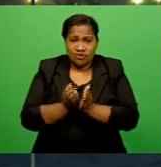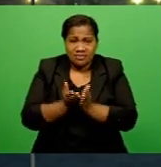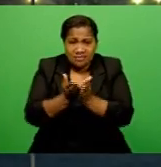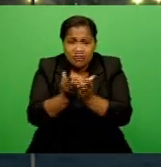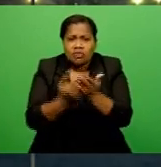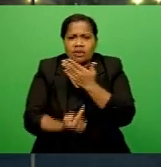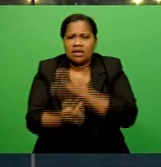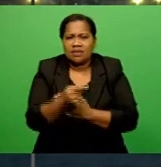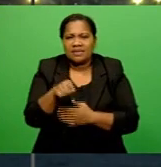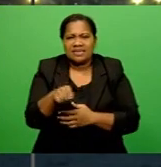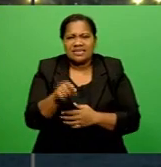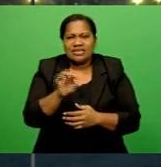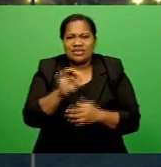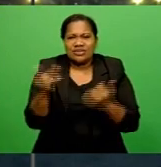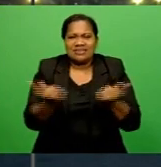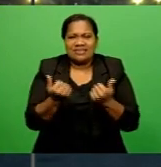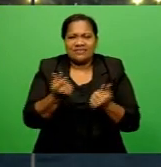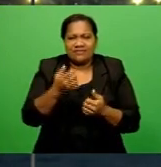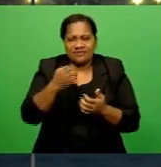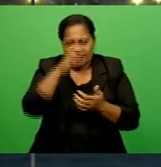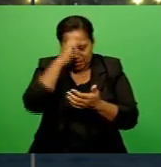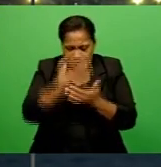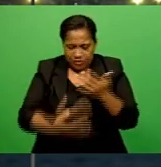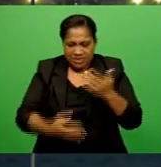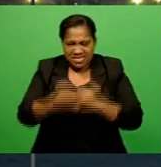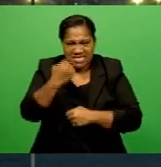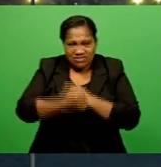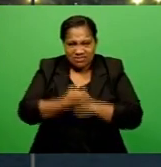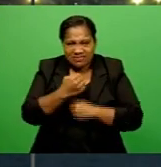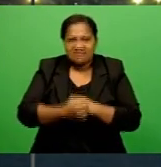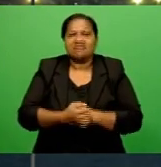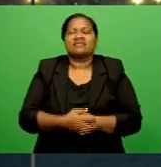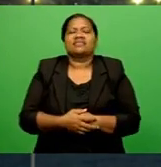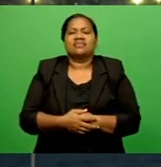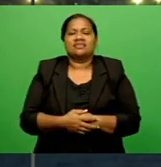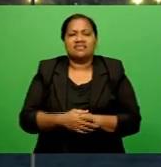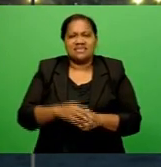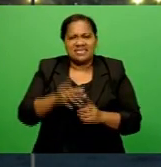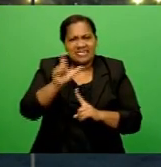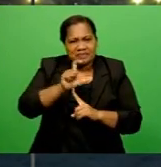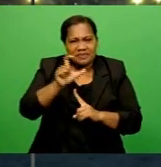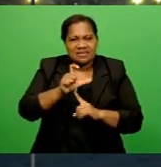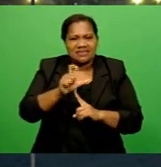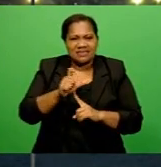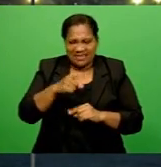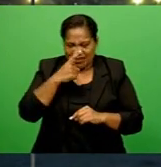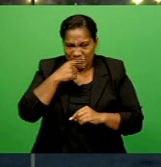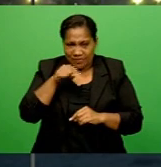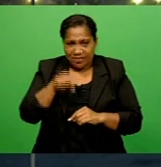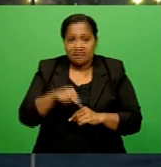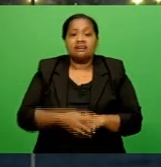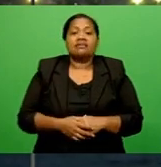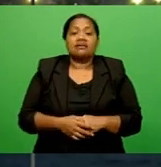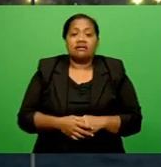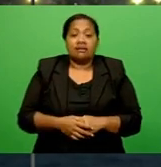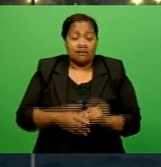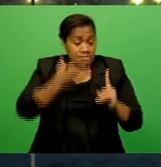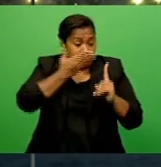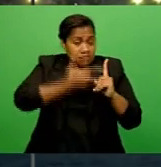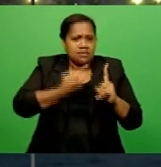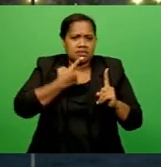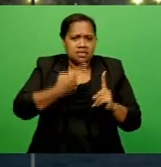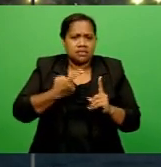and experienced engineers, captains, mates and crew. General Manager for Solander Pacific, Radhika Kumar, says